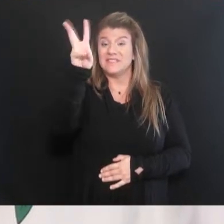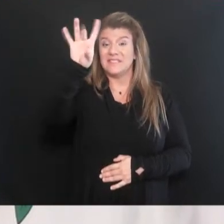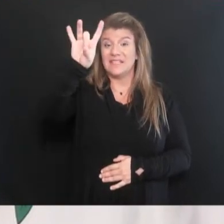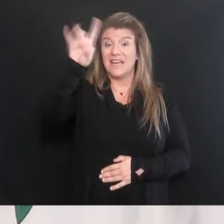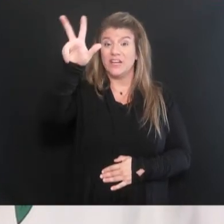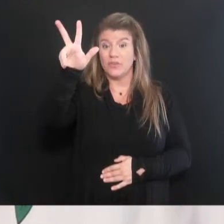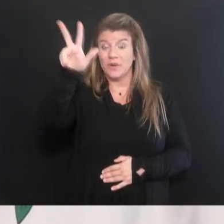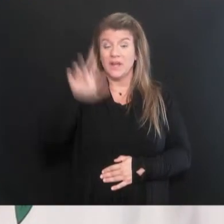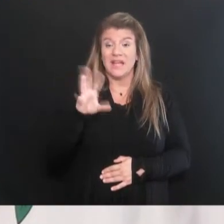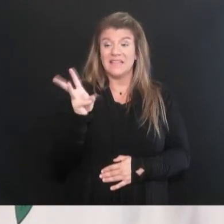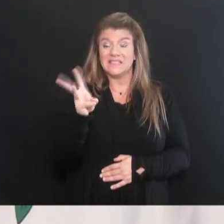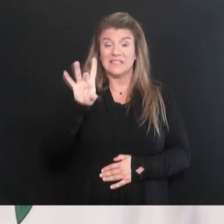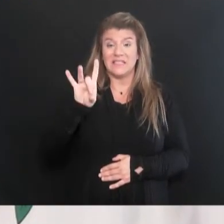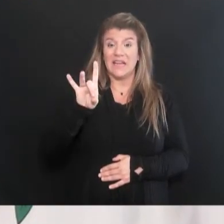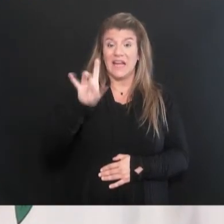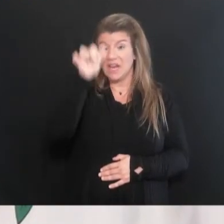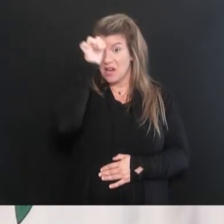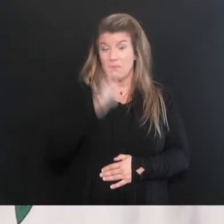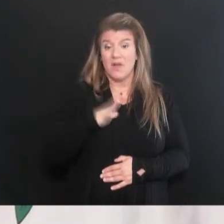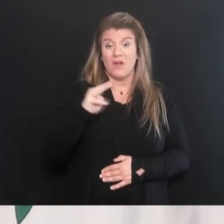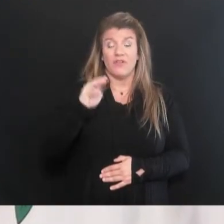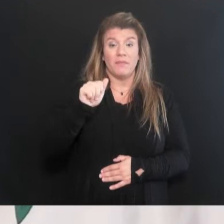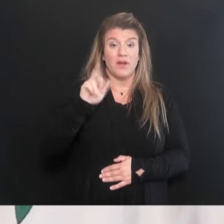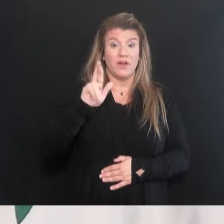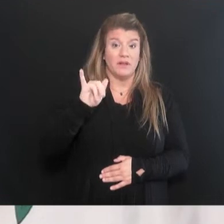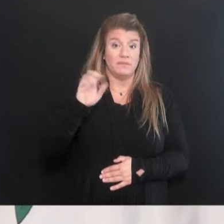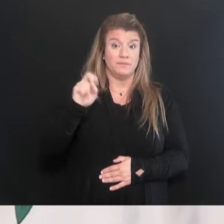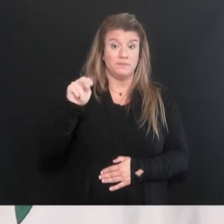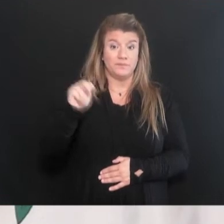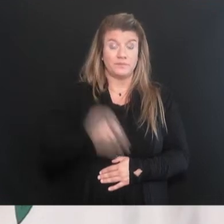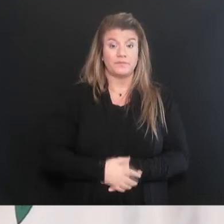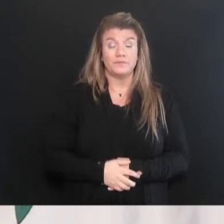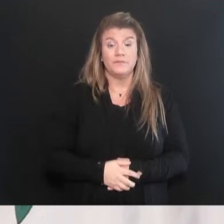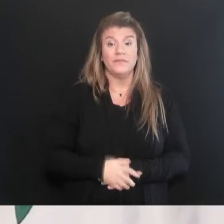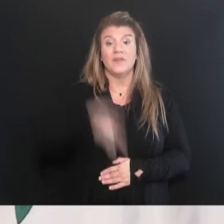3,683rd death, a 68-year-old male from Marion County. The